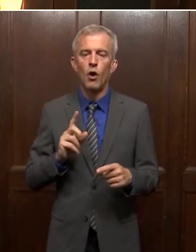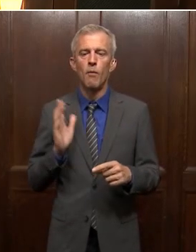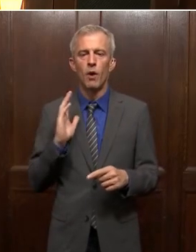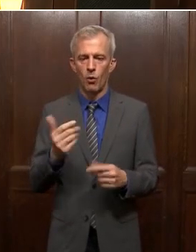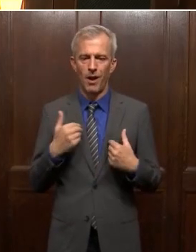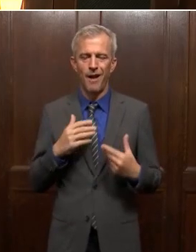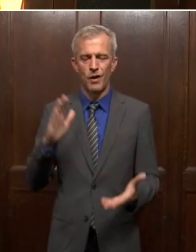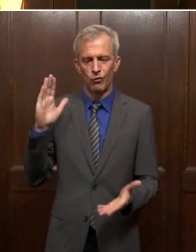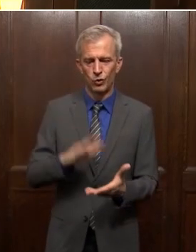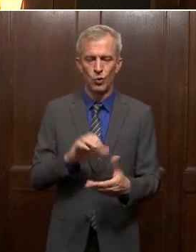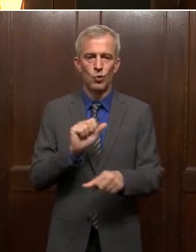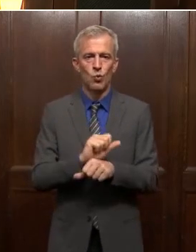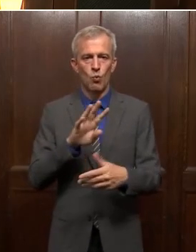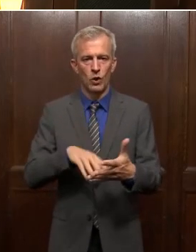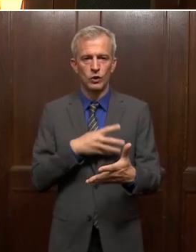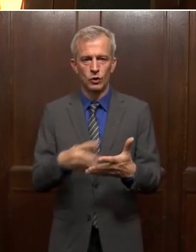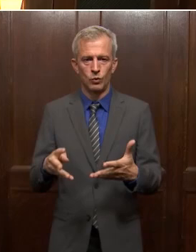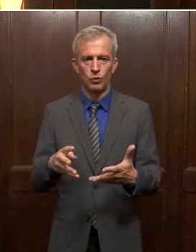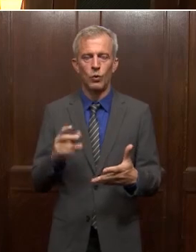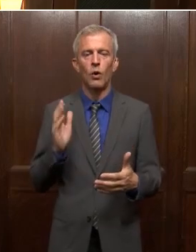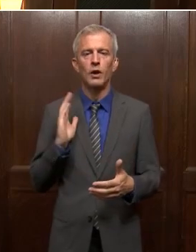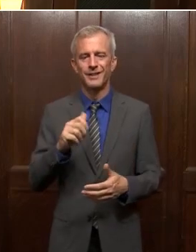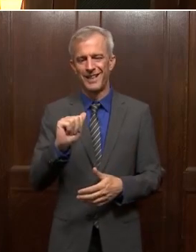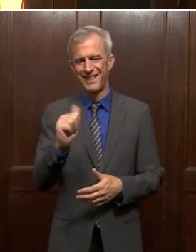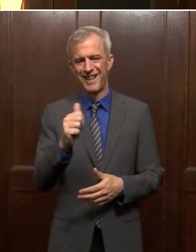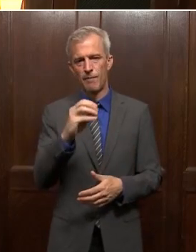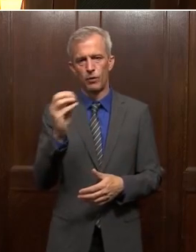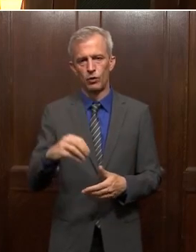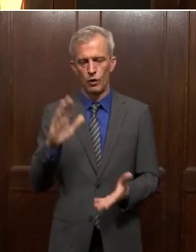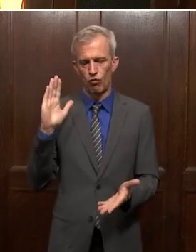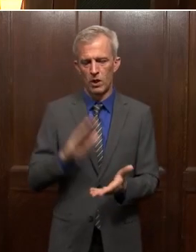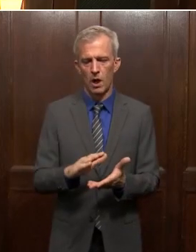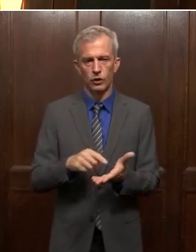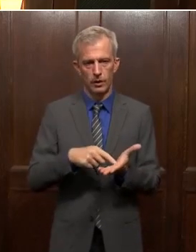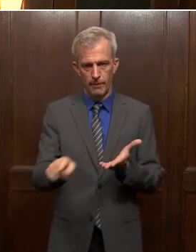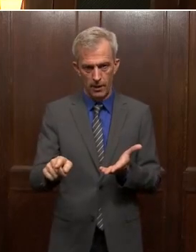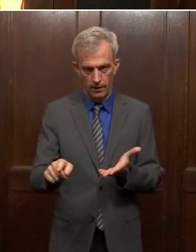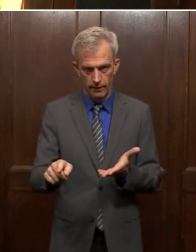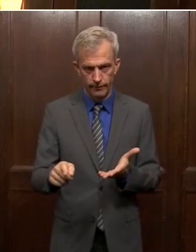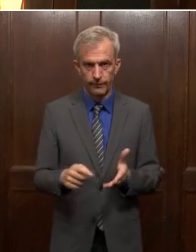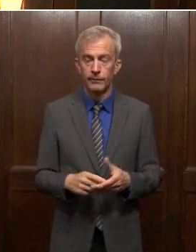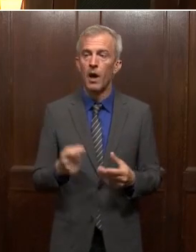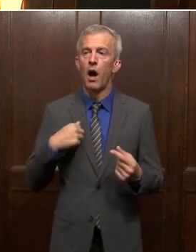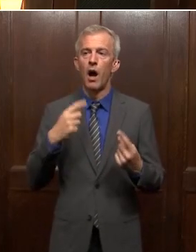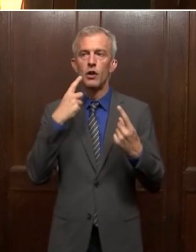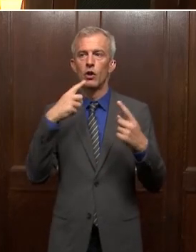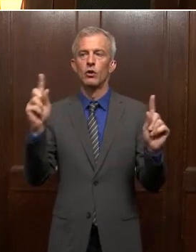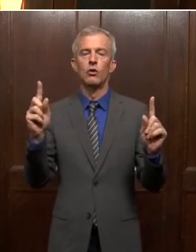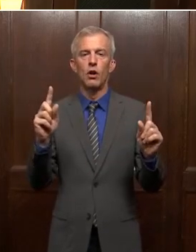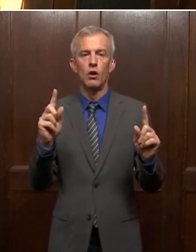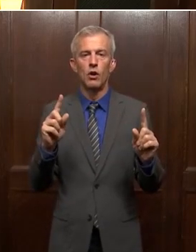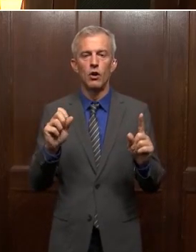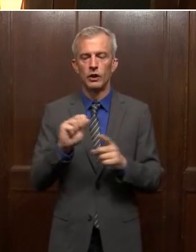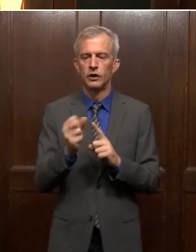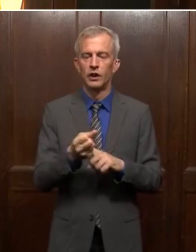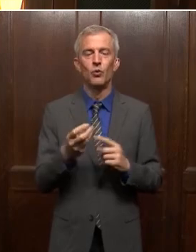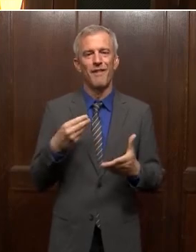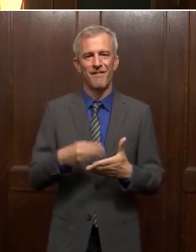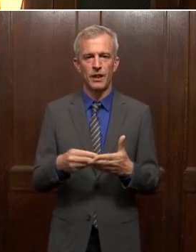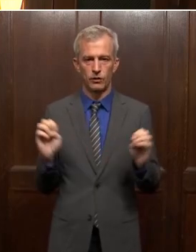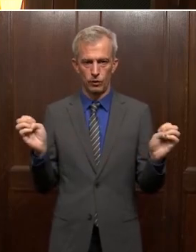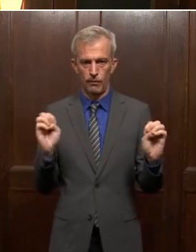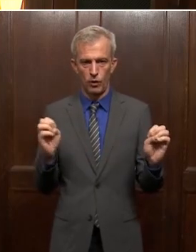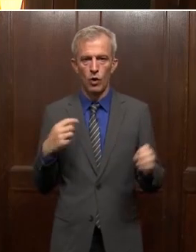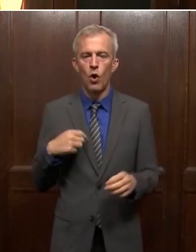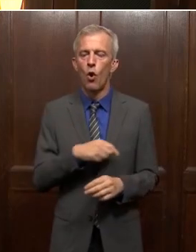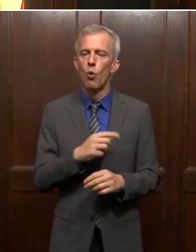schedule, resulting in a 10% reduction in pay. Even as I have declared, though, a state of fiscal emergency, we will